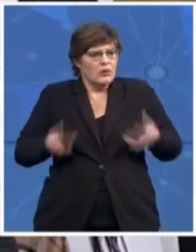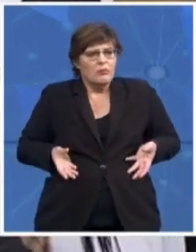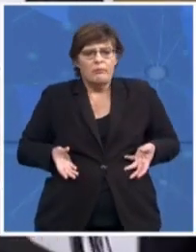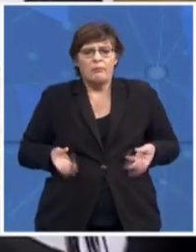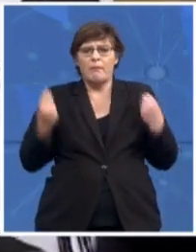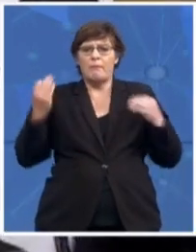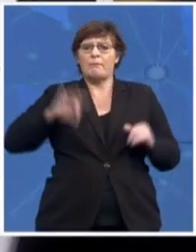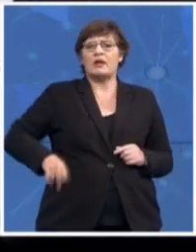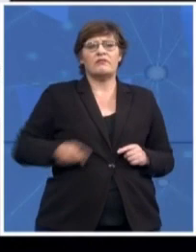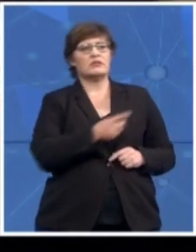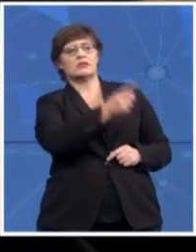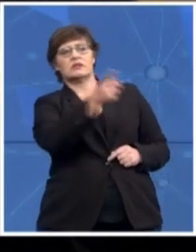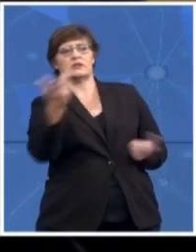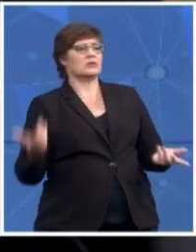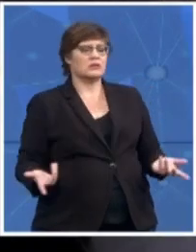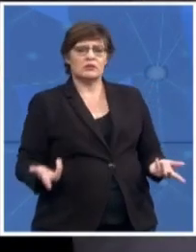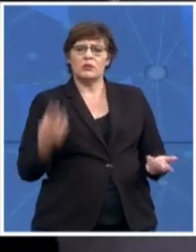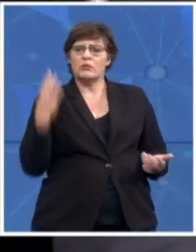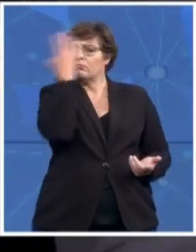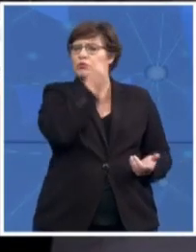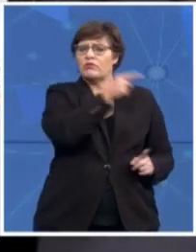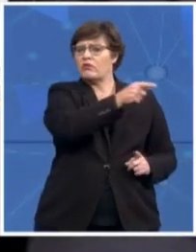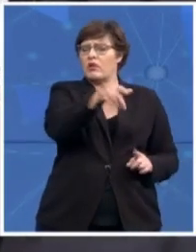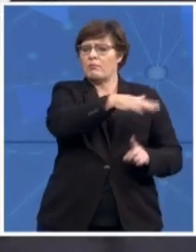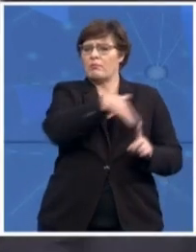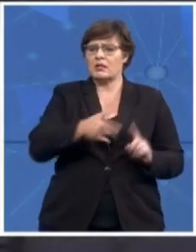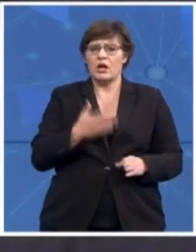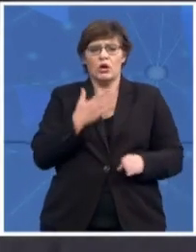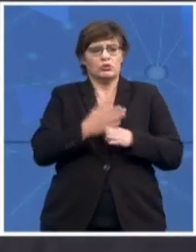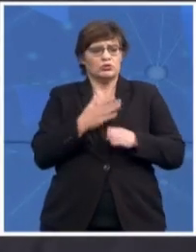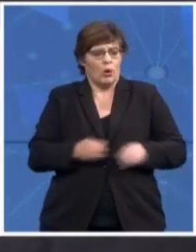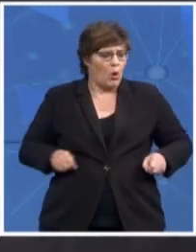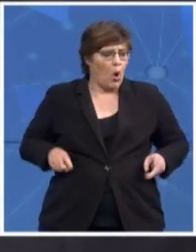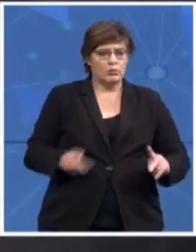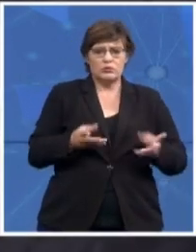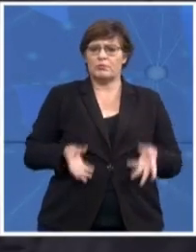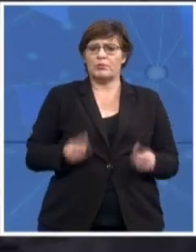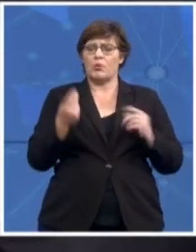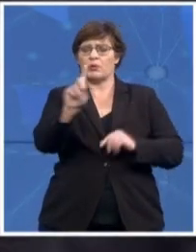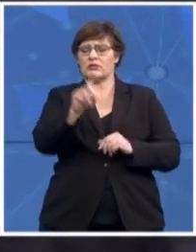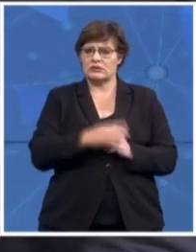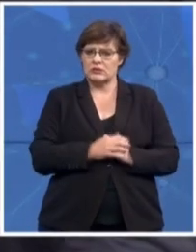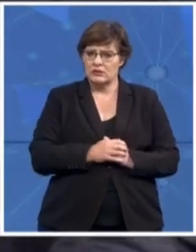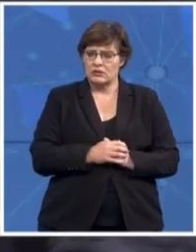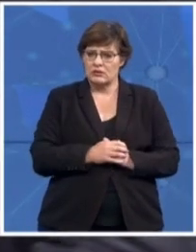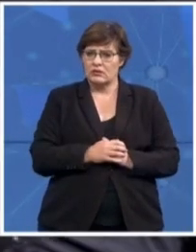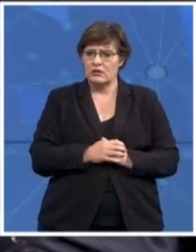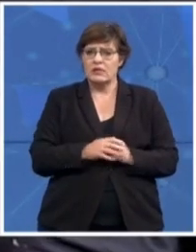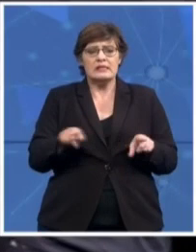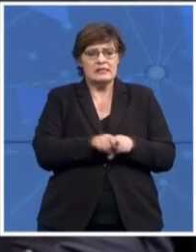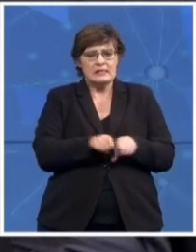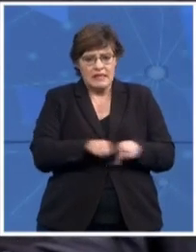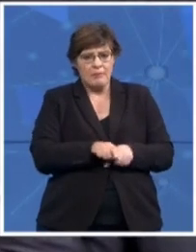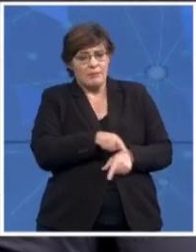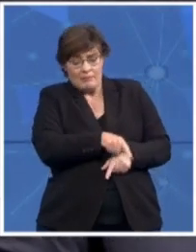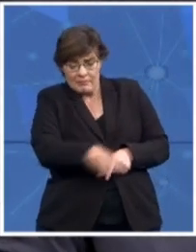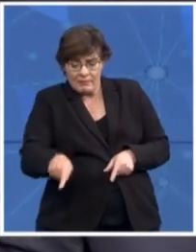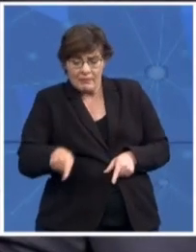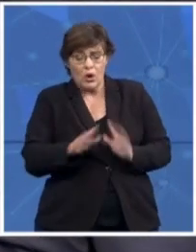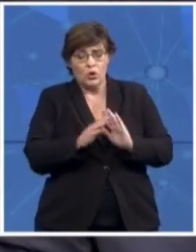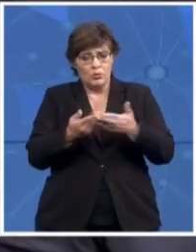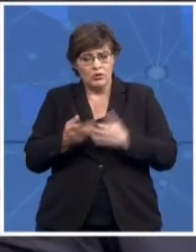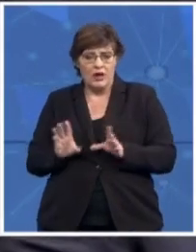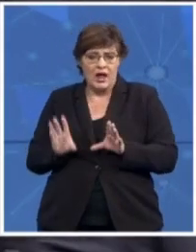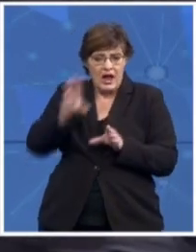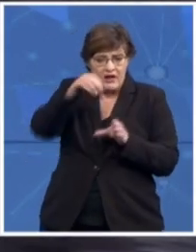beautiful resorts that are being built? And also, how can they also tap into that market? What can they get from that? We're